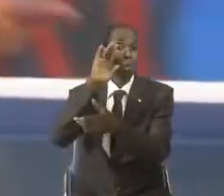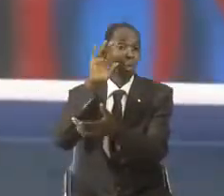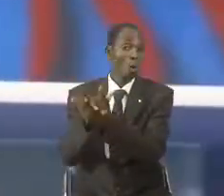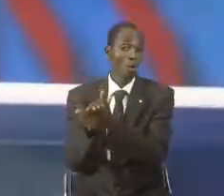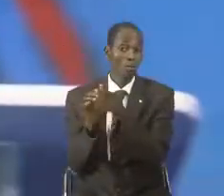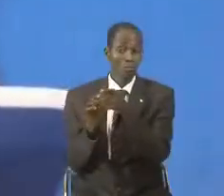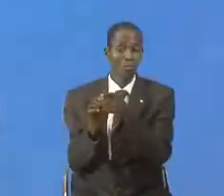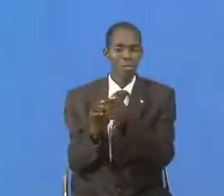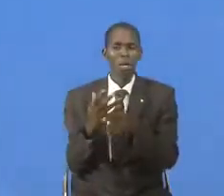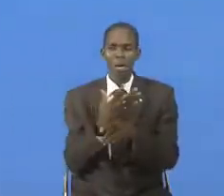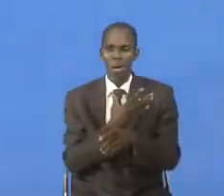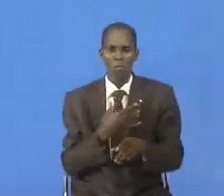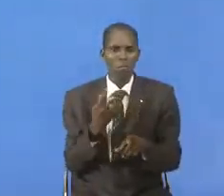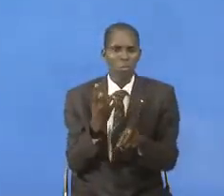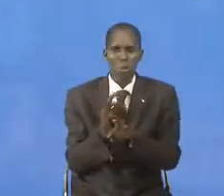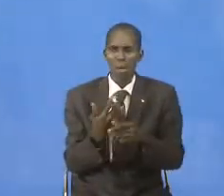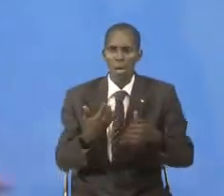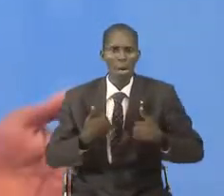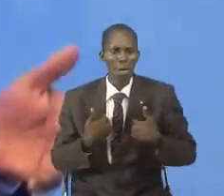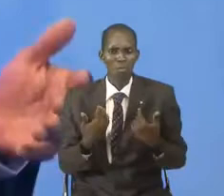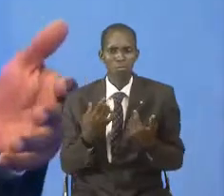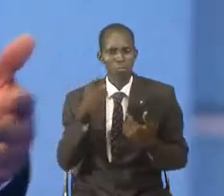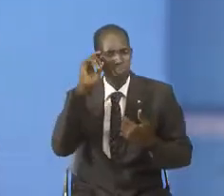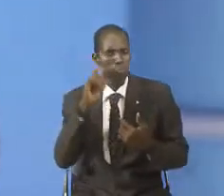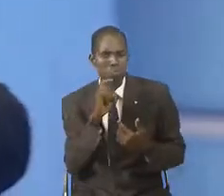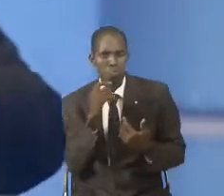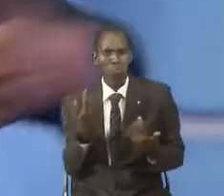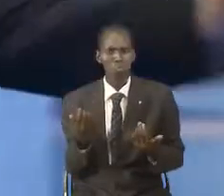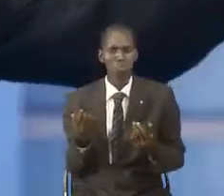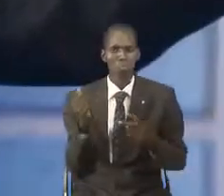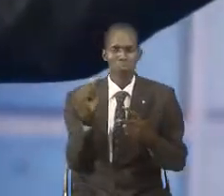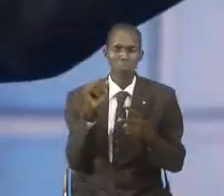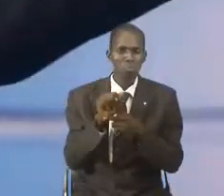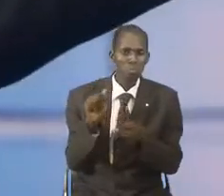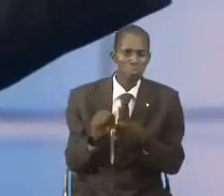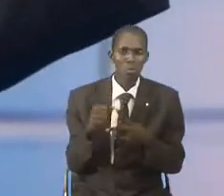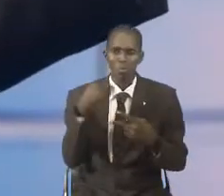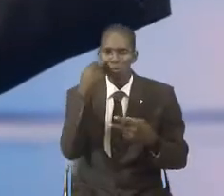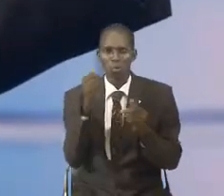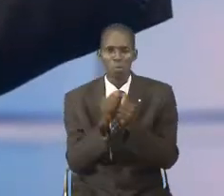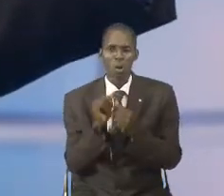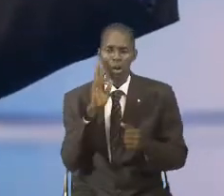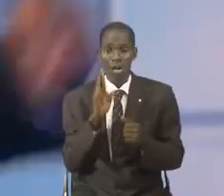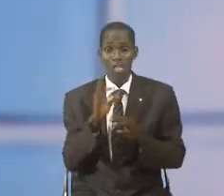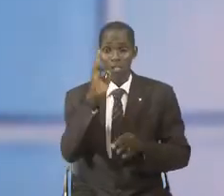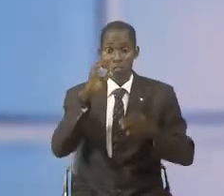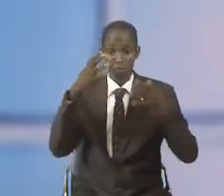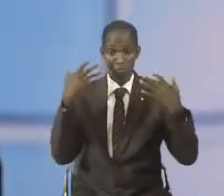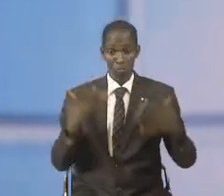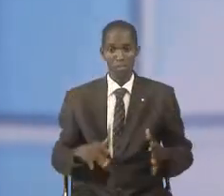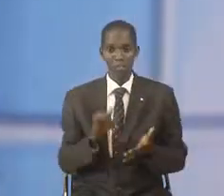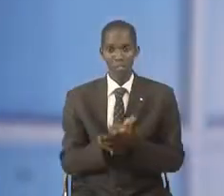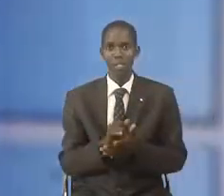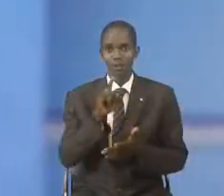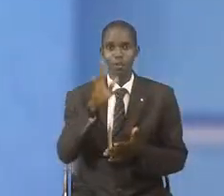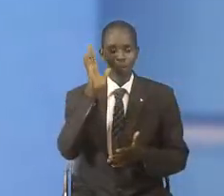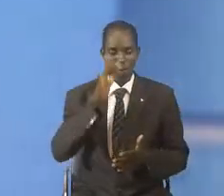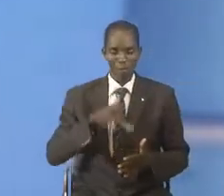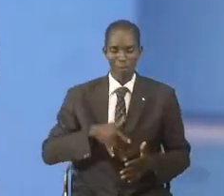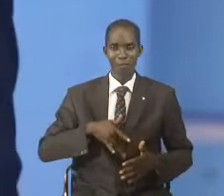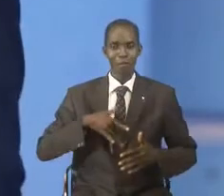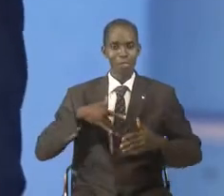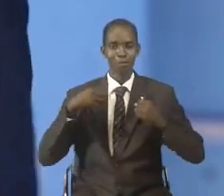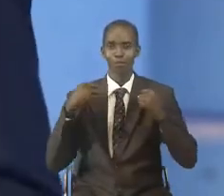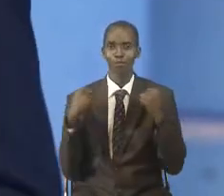approach the wife of that man and have something with her. Then when you do